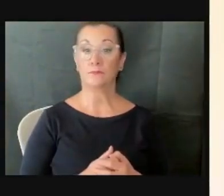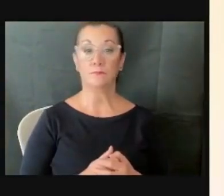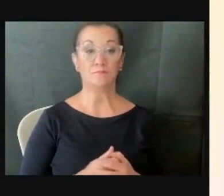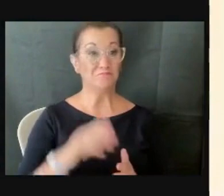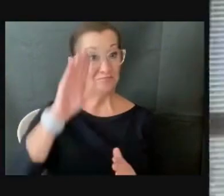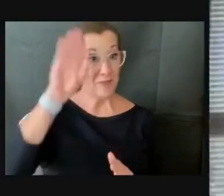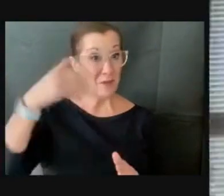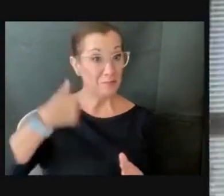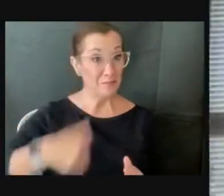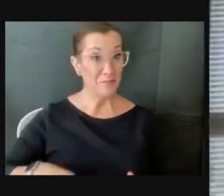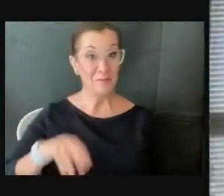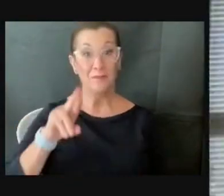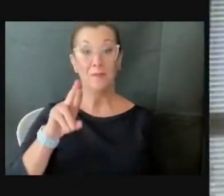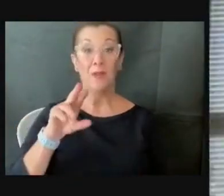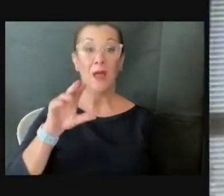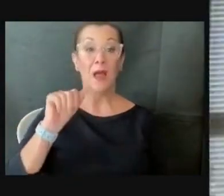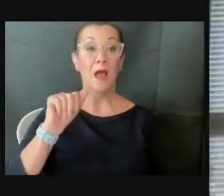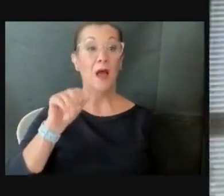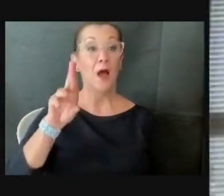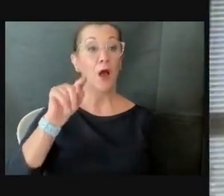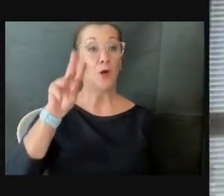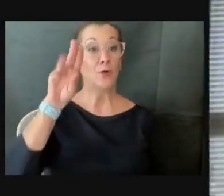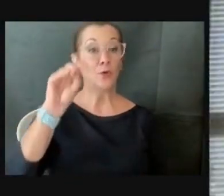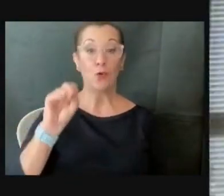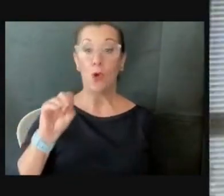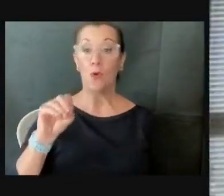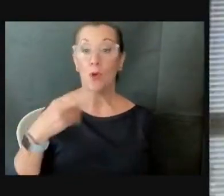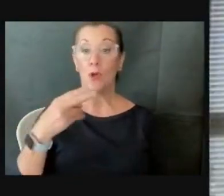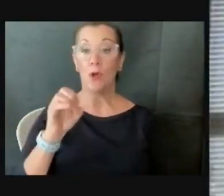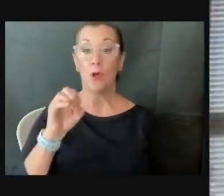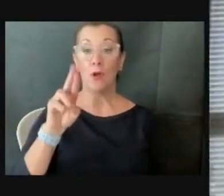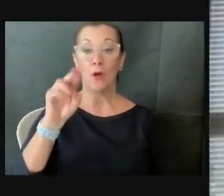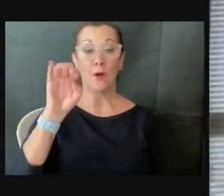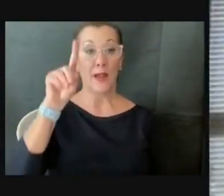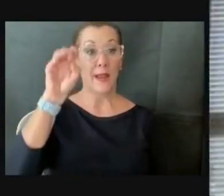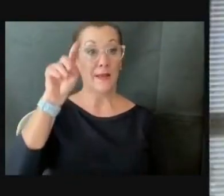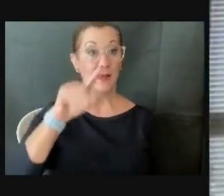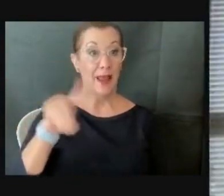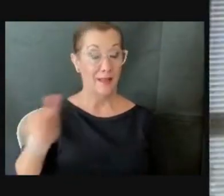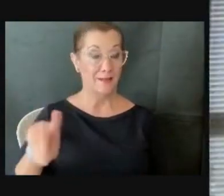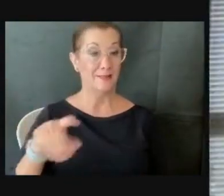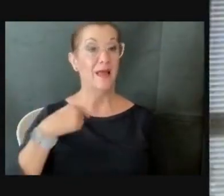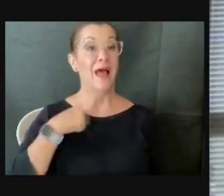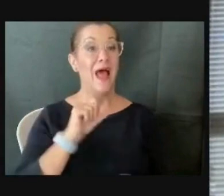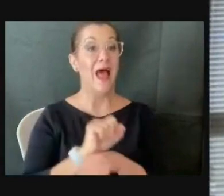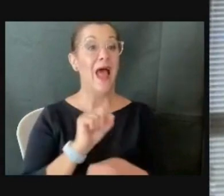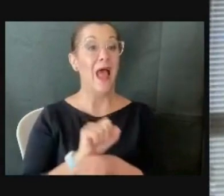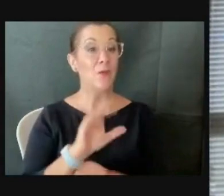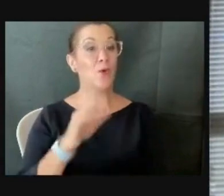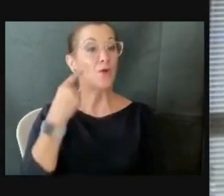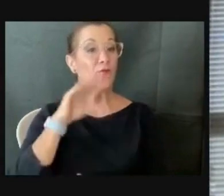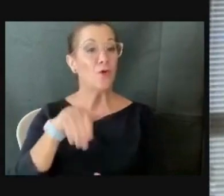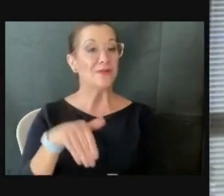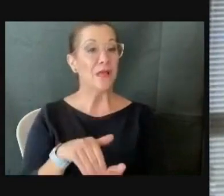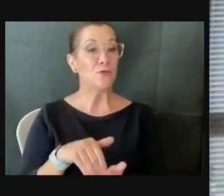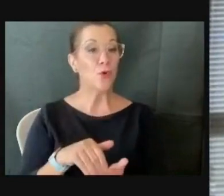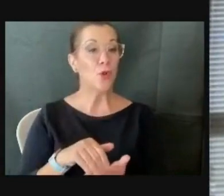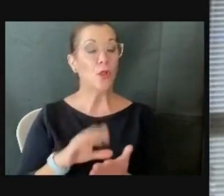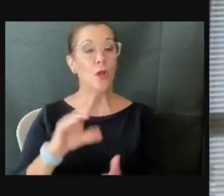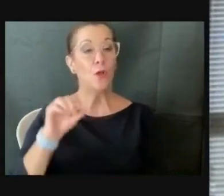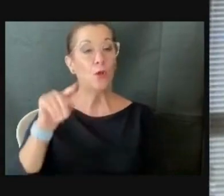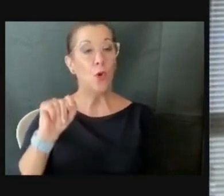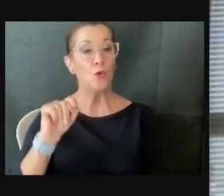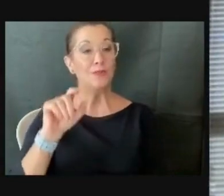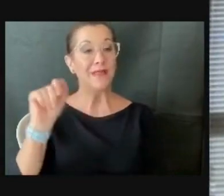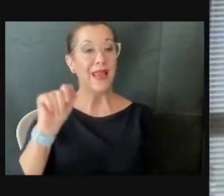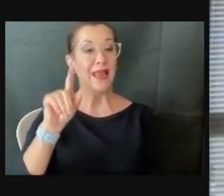Hello, my name is Arturo Hernandez. I'm with a company here in the county of Ventura called Central Coast ADU, and